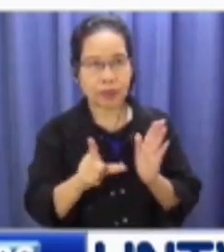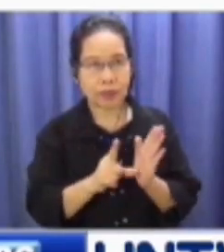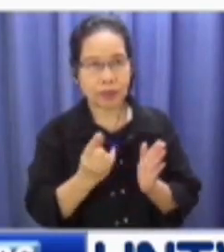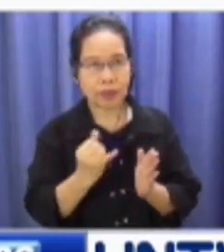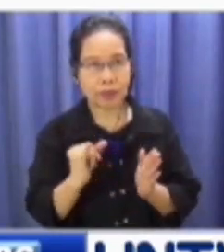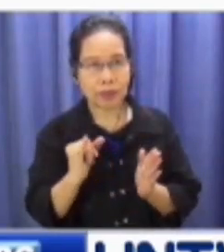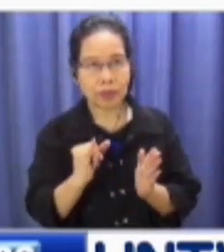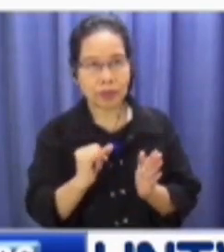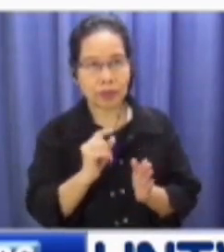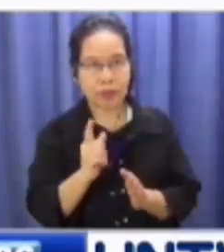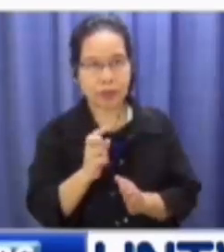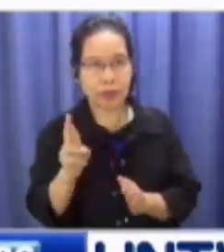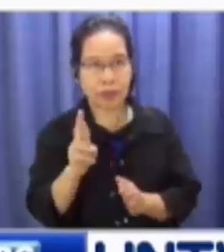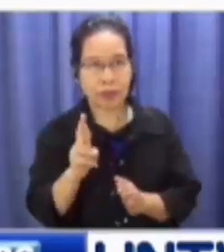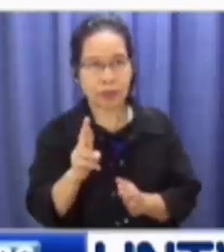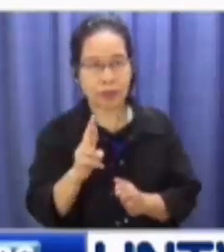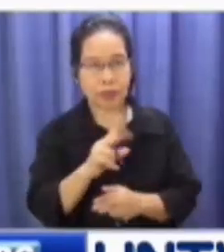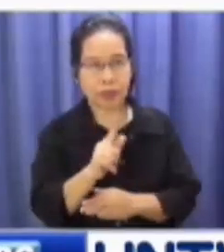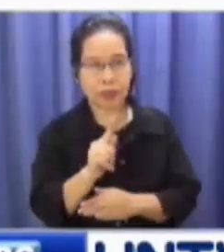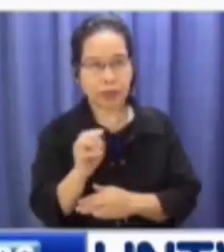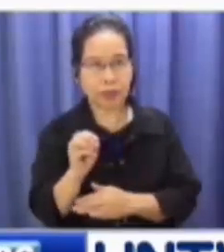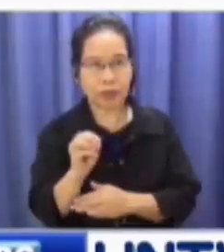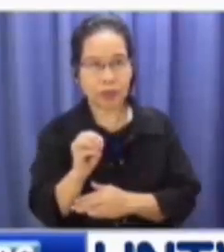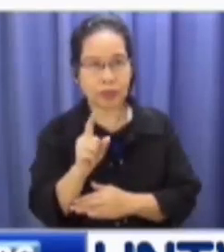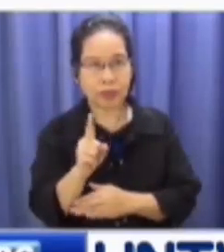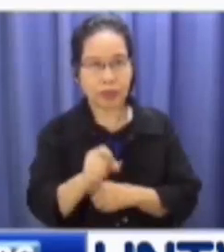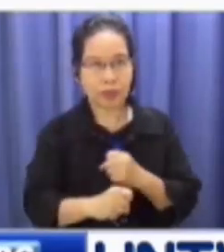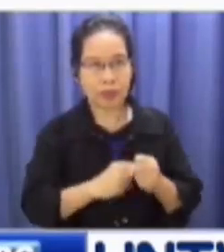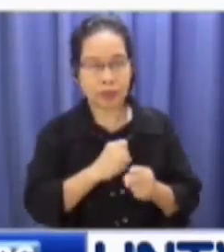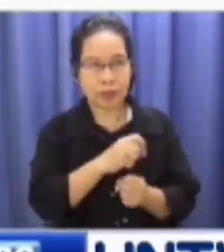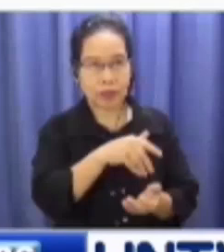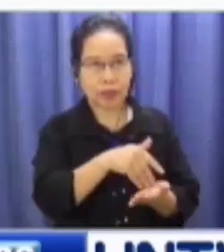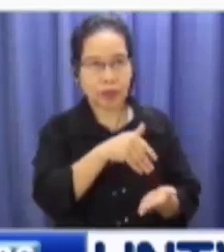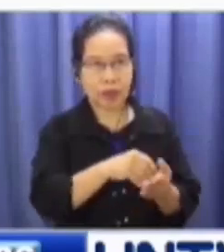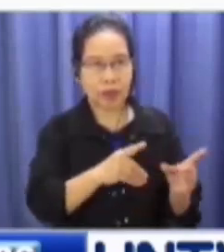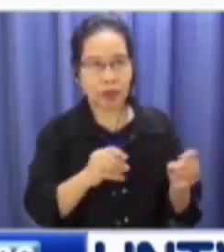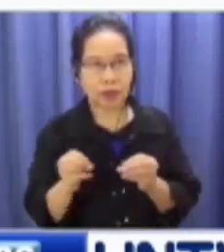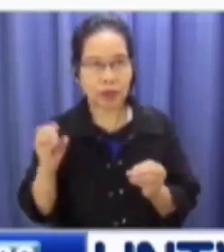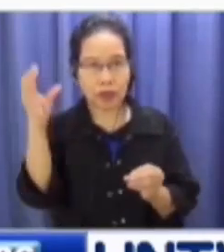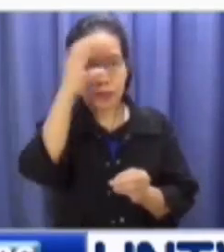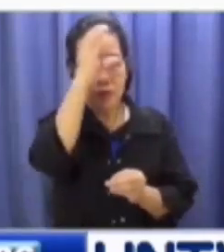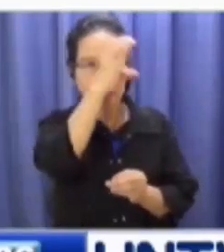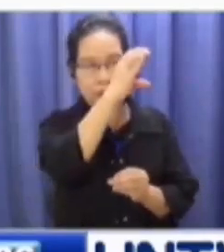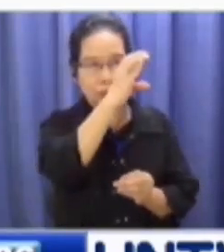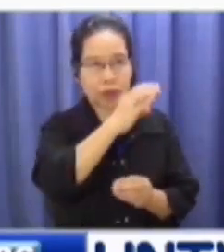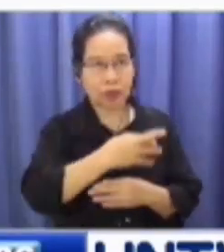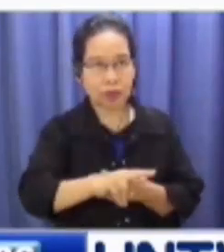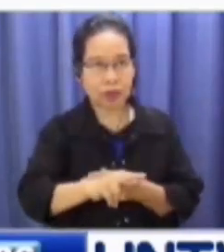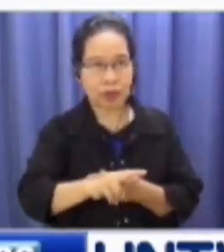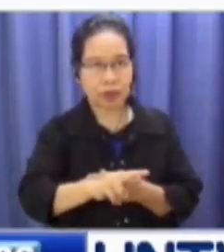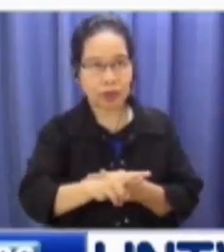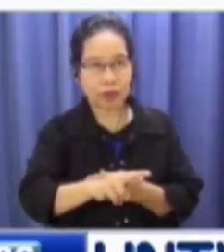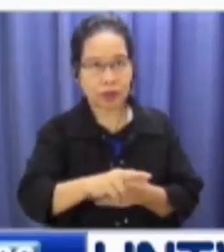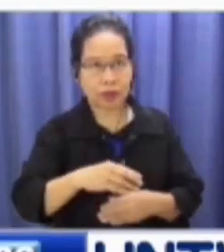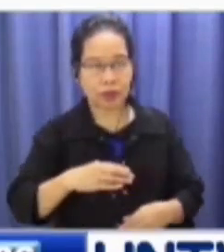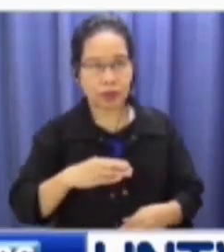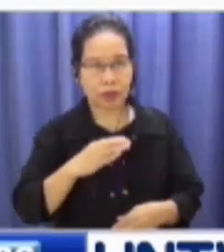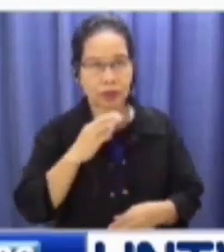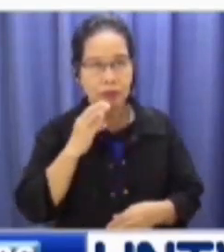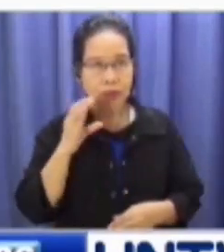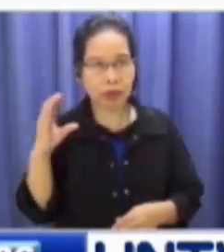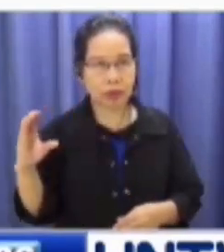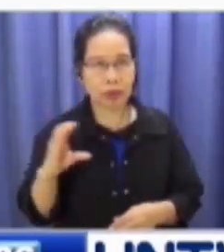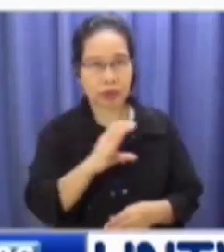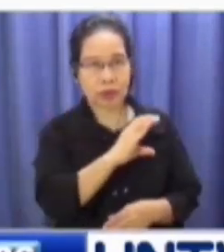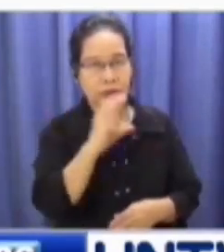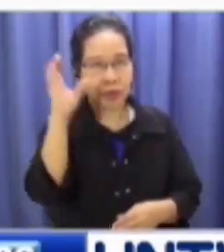DOTR and LTO is given 1 year to study and do research, after which they can recommend to Congress what to do. So nung